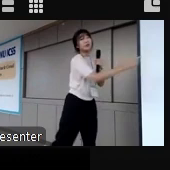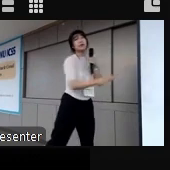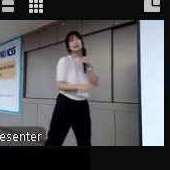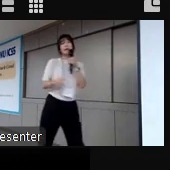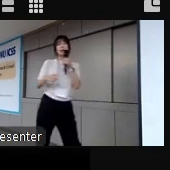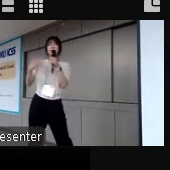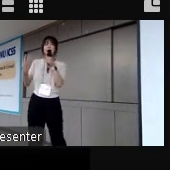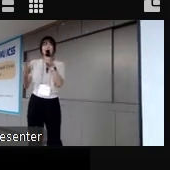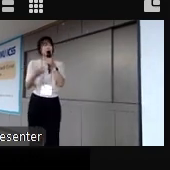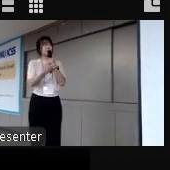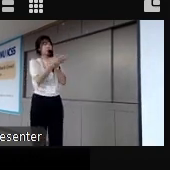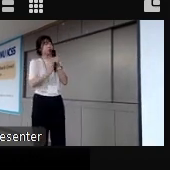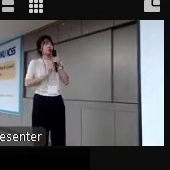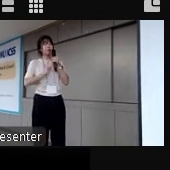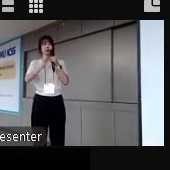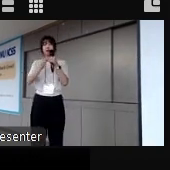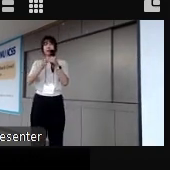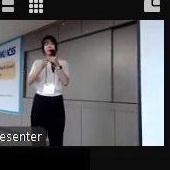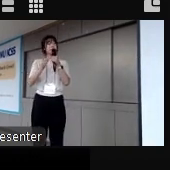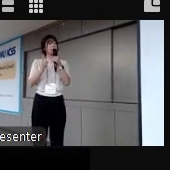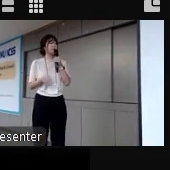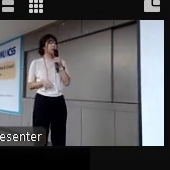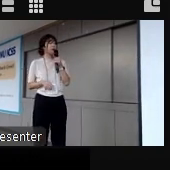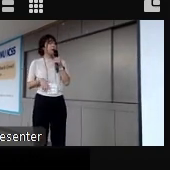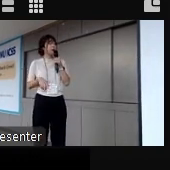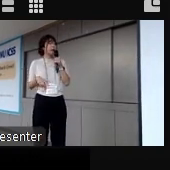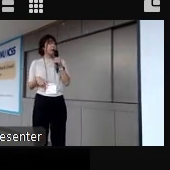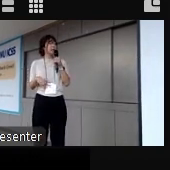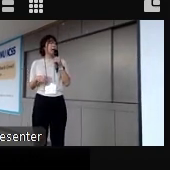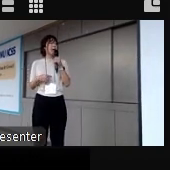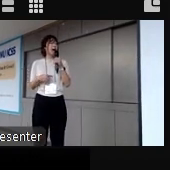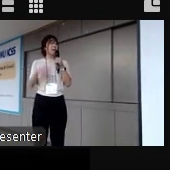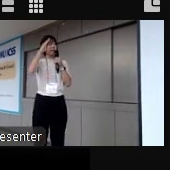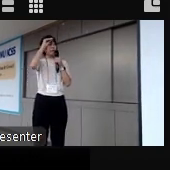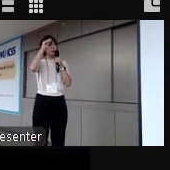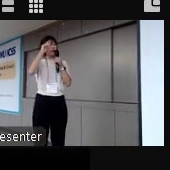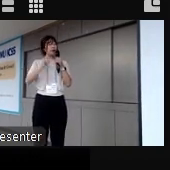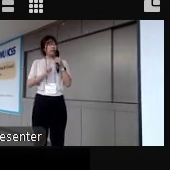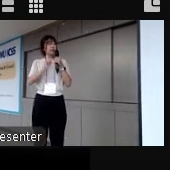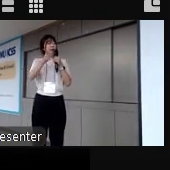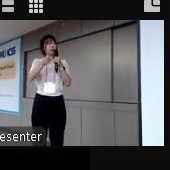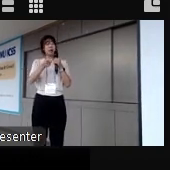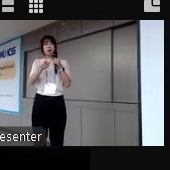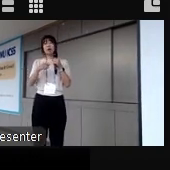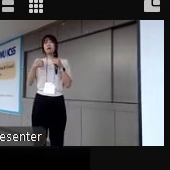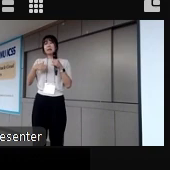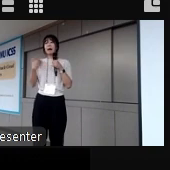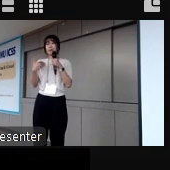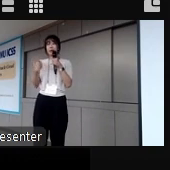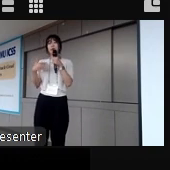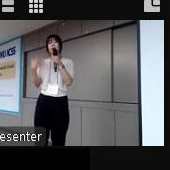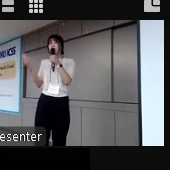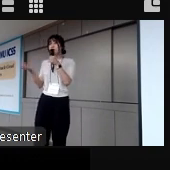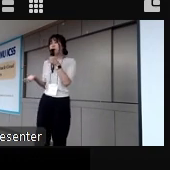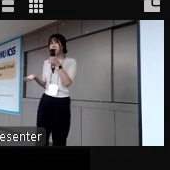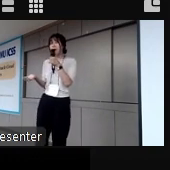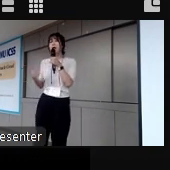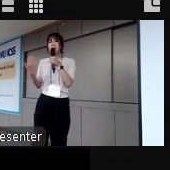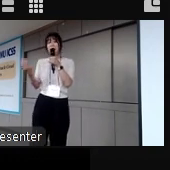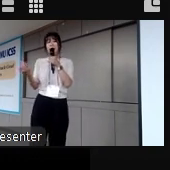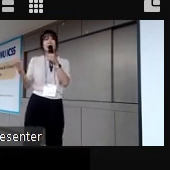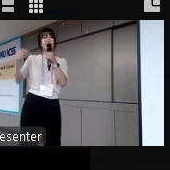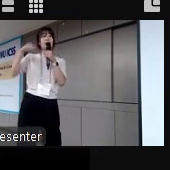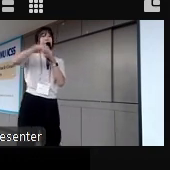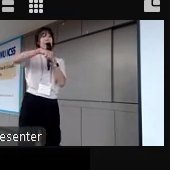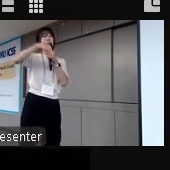neutral is. It's a subscription neutral for neutral position. So I could sign I met boy, he was happy, would also be fine.